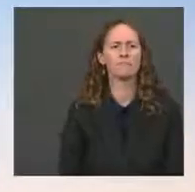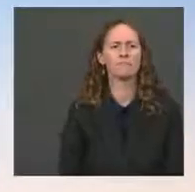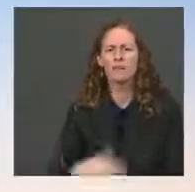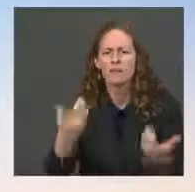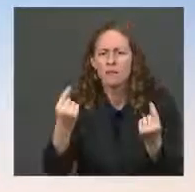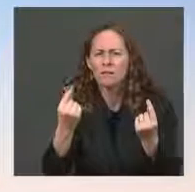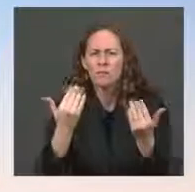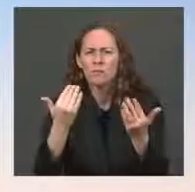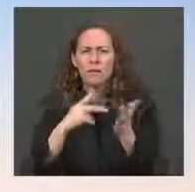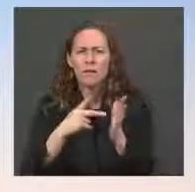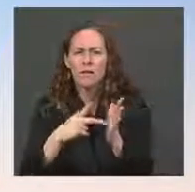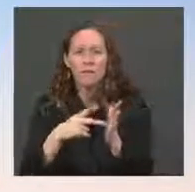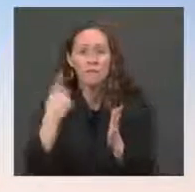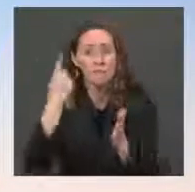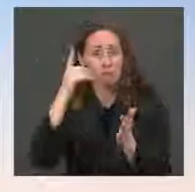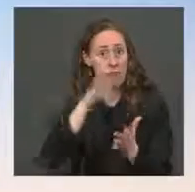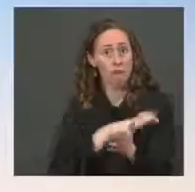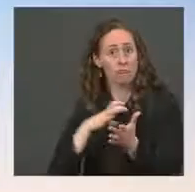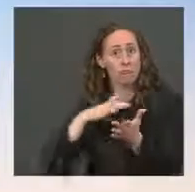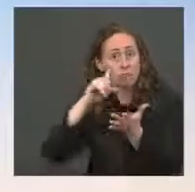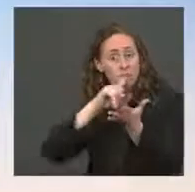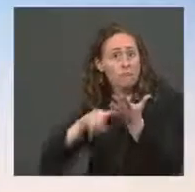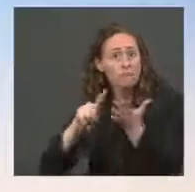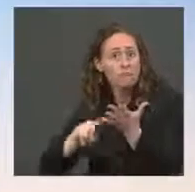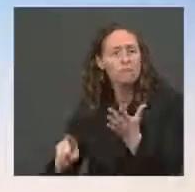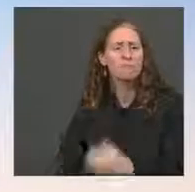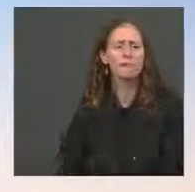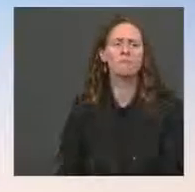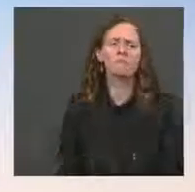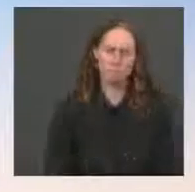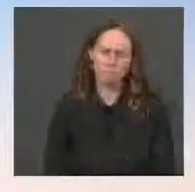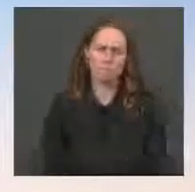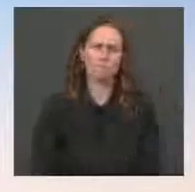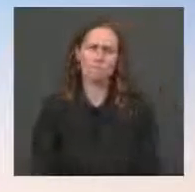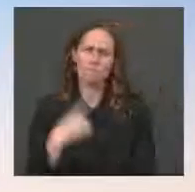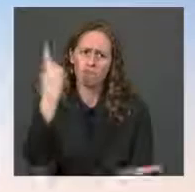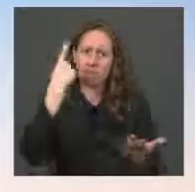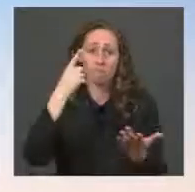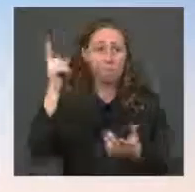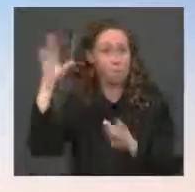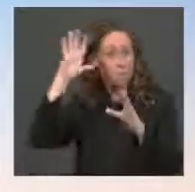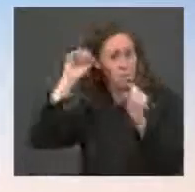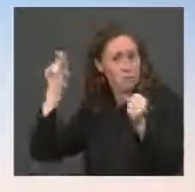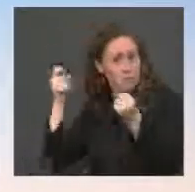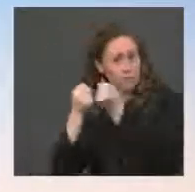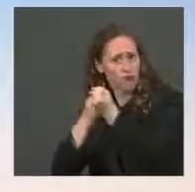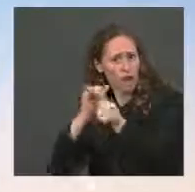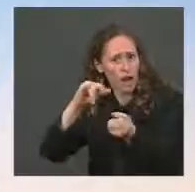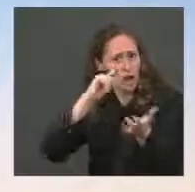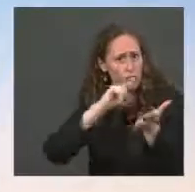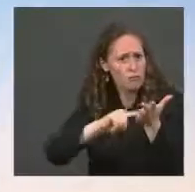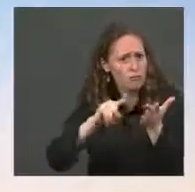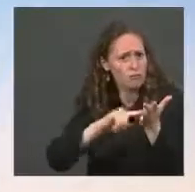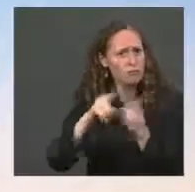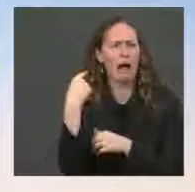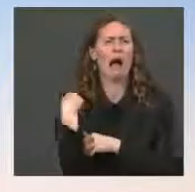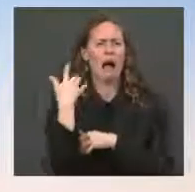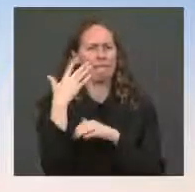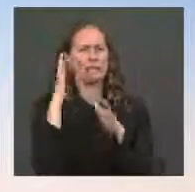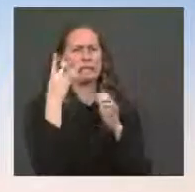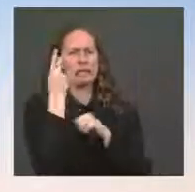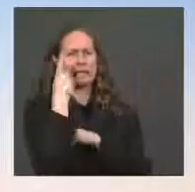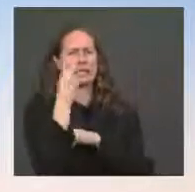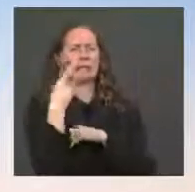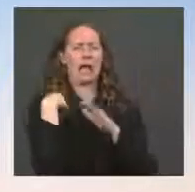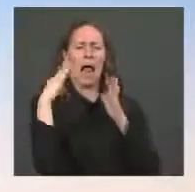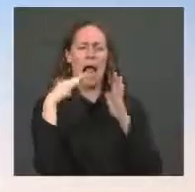Facebook and their internal research on Instagram and how it affects young users. I did see some of the reporting. I haven't had a chance to really talk to our team